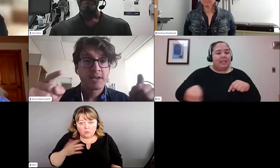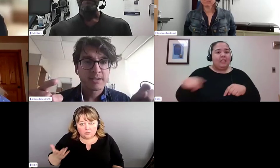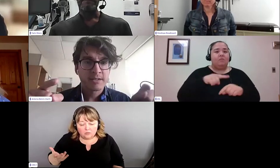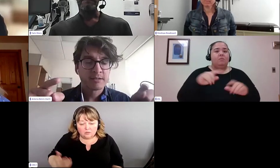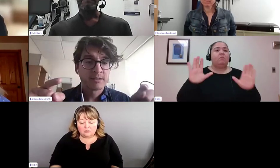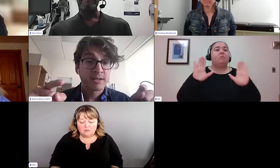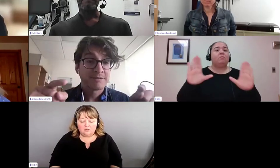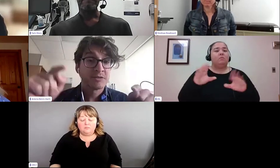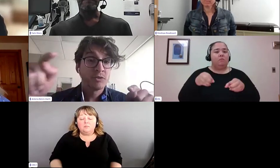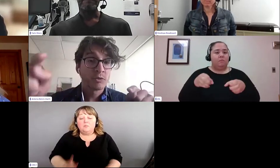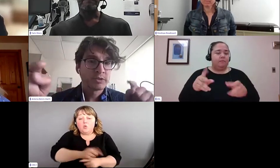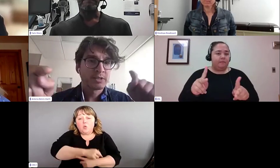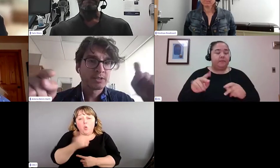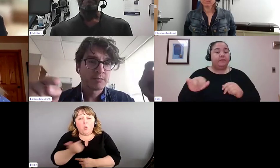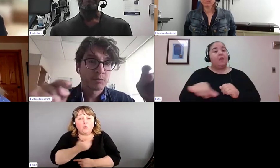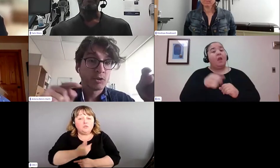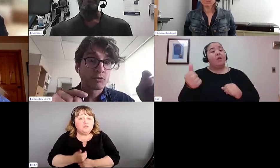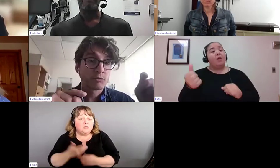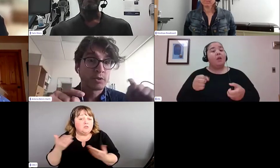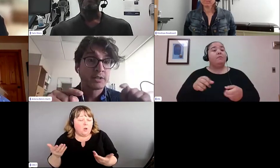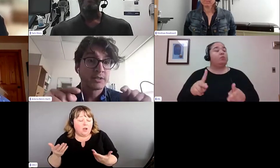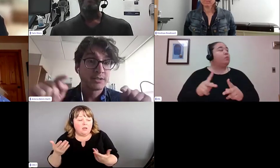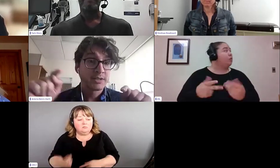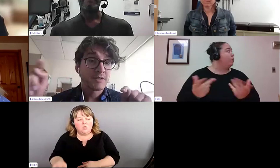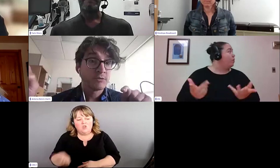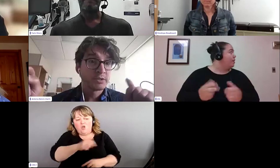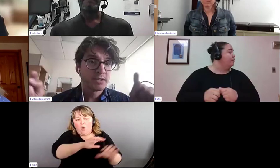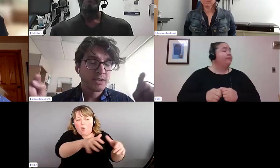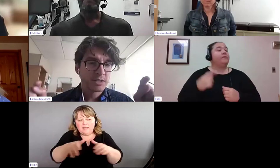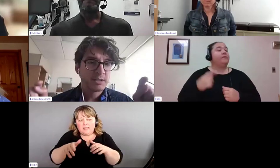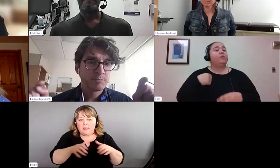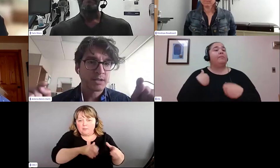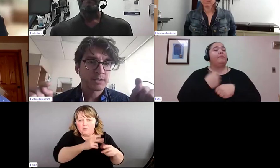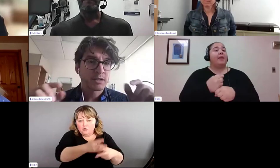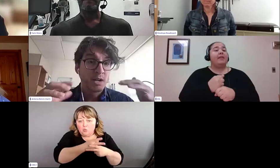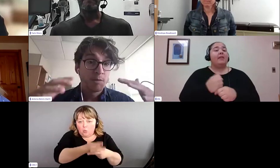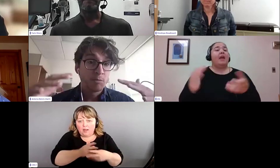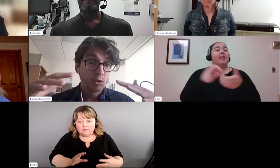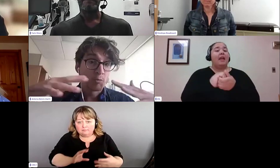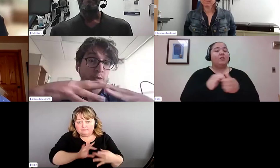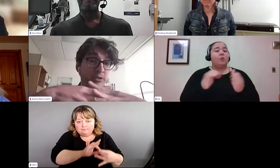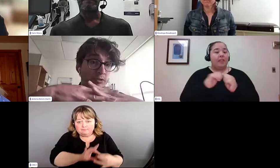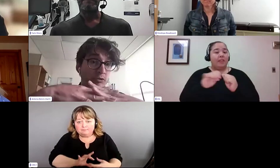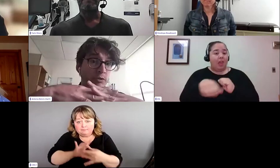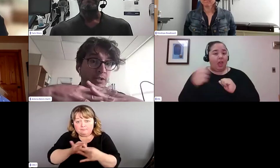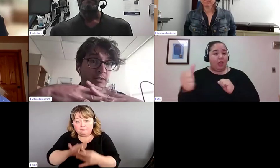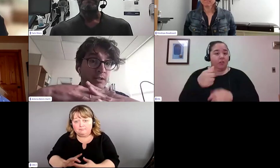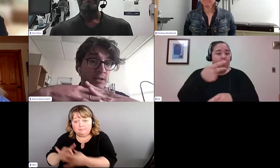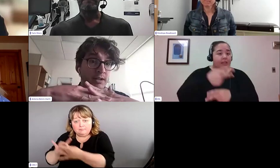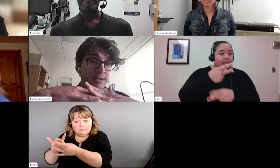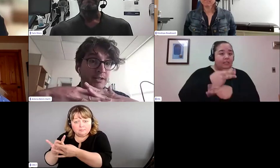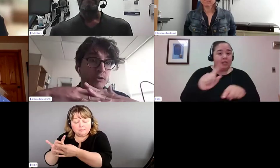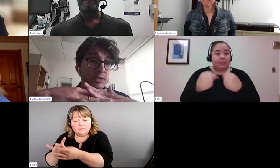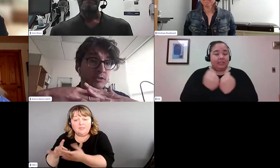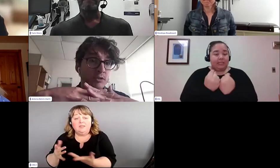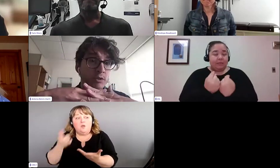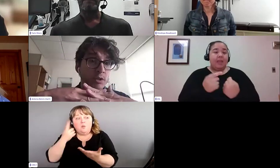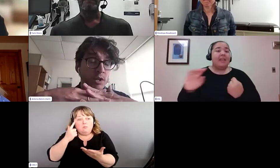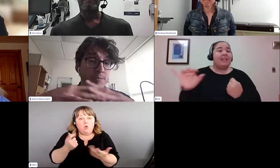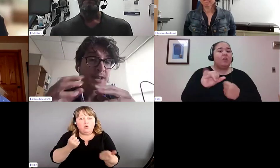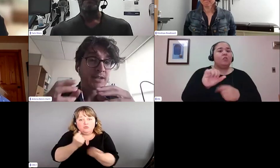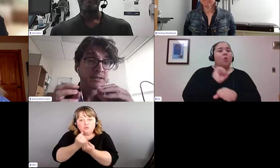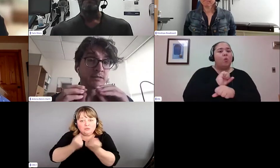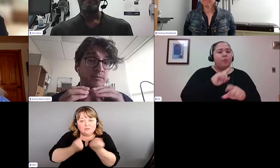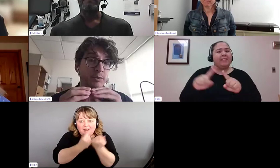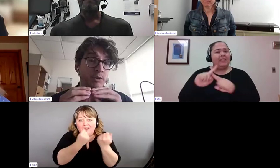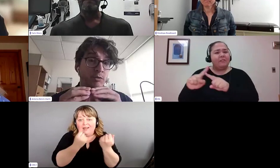great opportunity. The other opportunity was to make alliances with other caretakers teams, which also work with